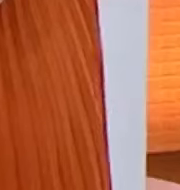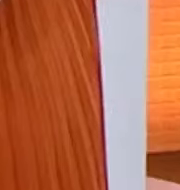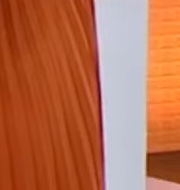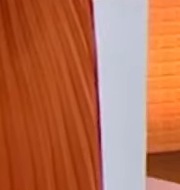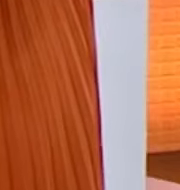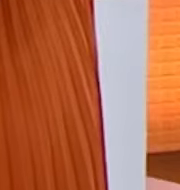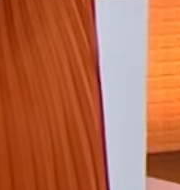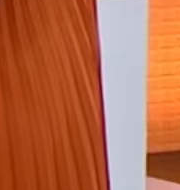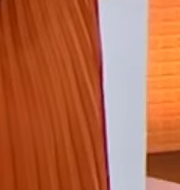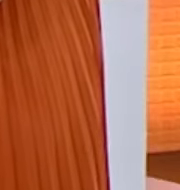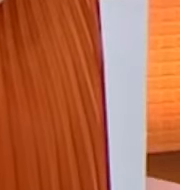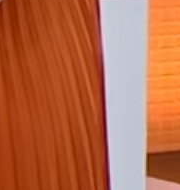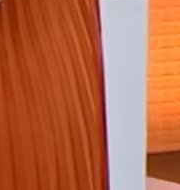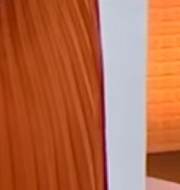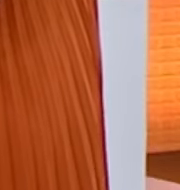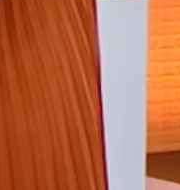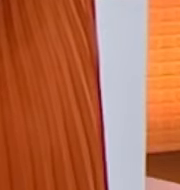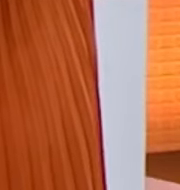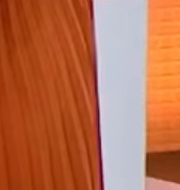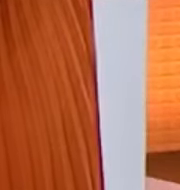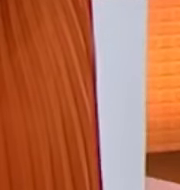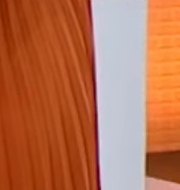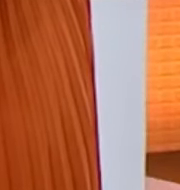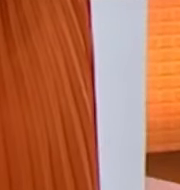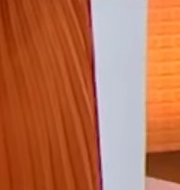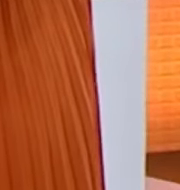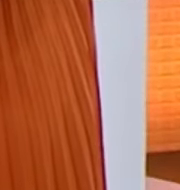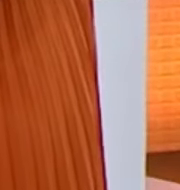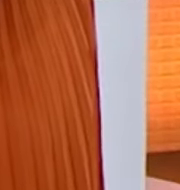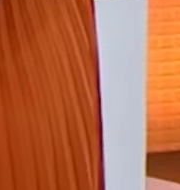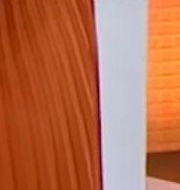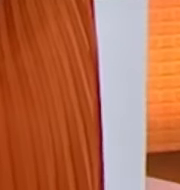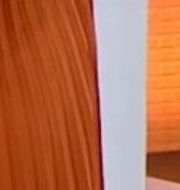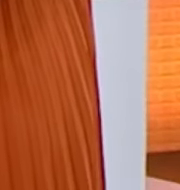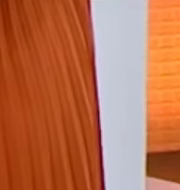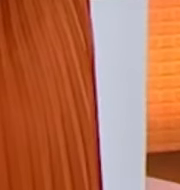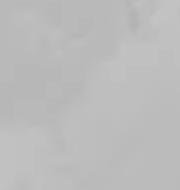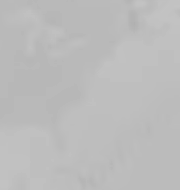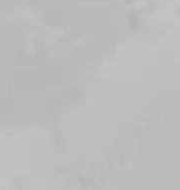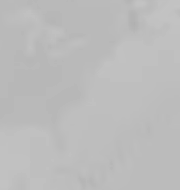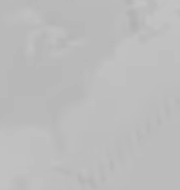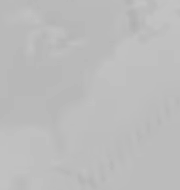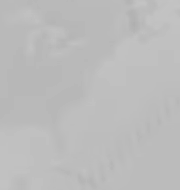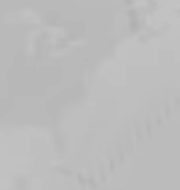niyo po kami sa GMA Pinoy TV at sa www.gmanews.tv.